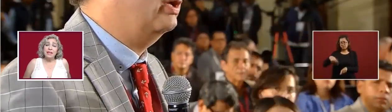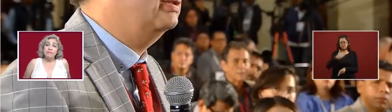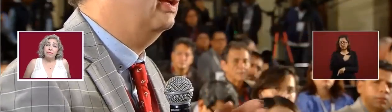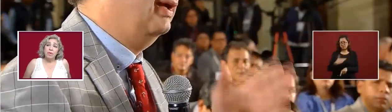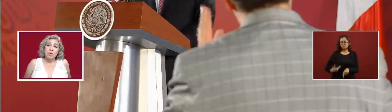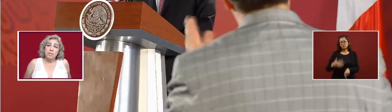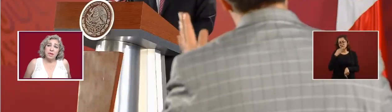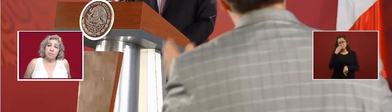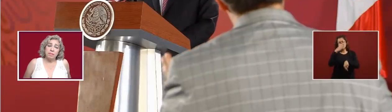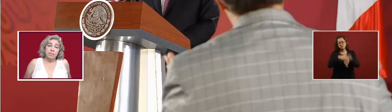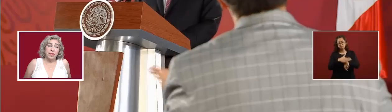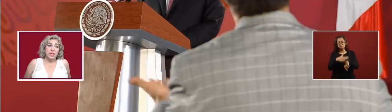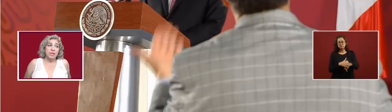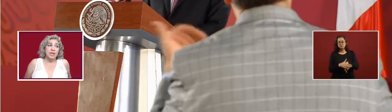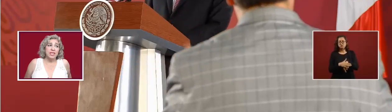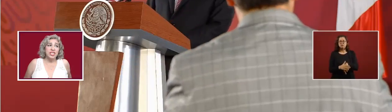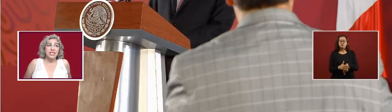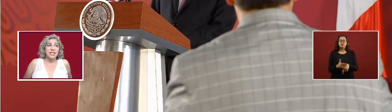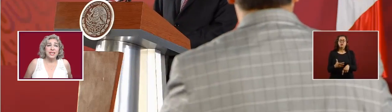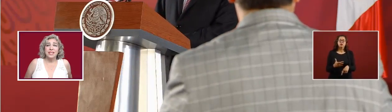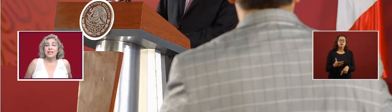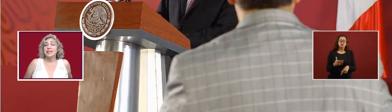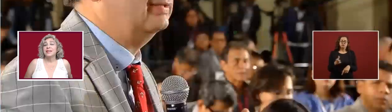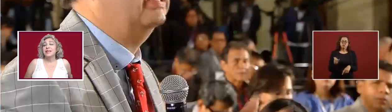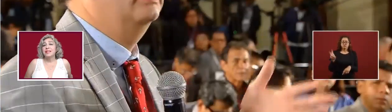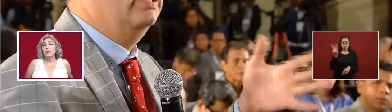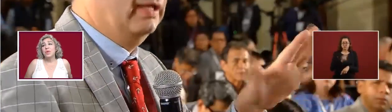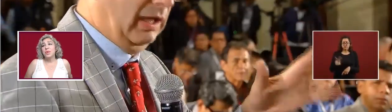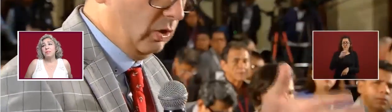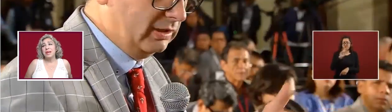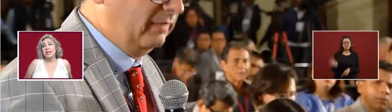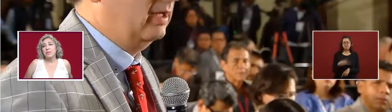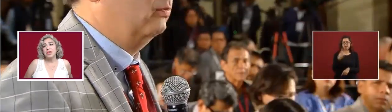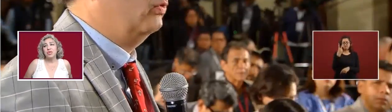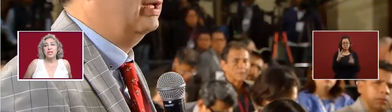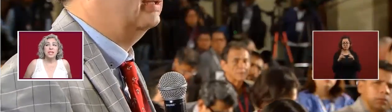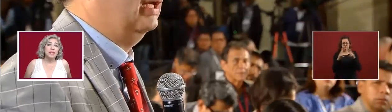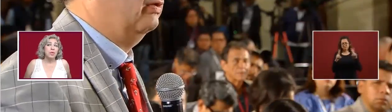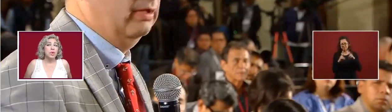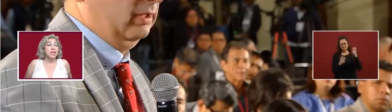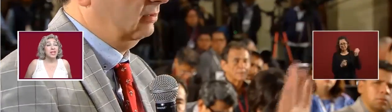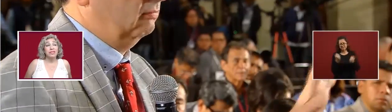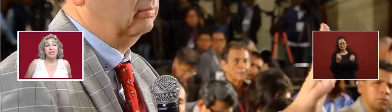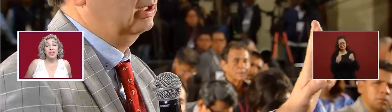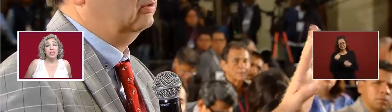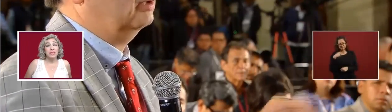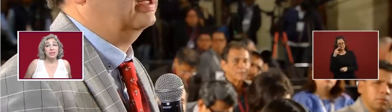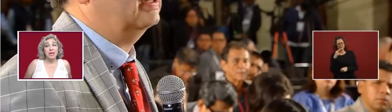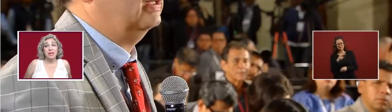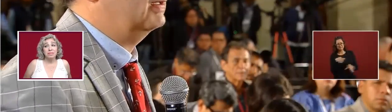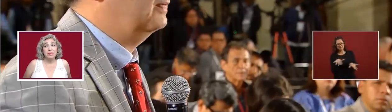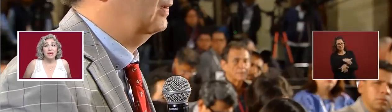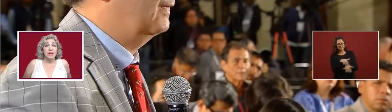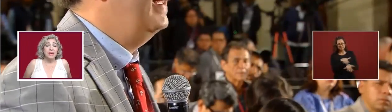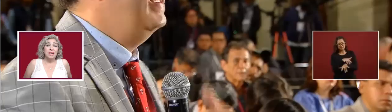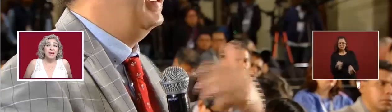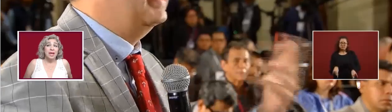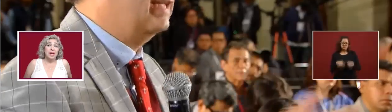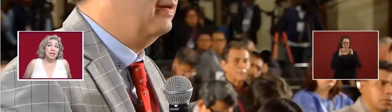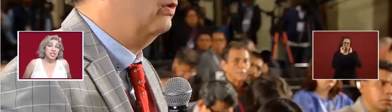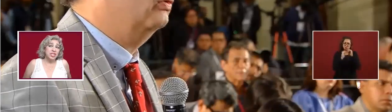they informed them, in the logistics, when we picked up the truck, that they weren't in good, very good, um,